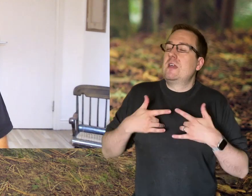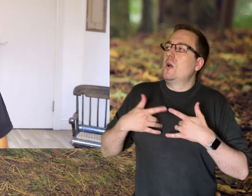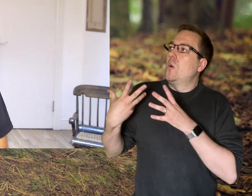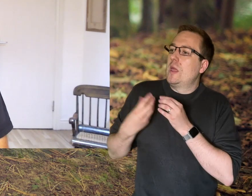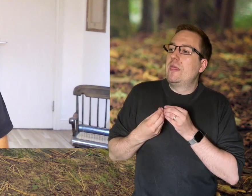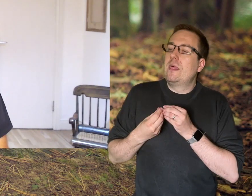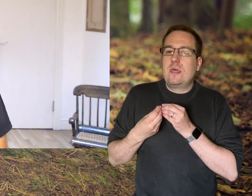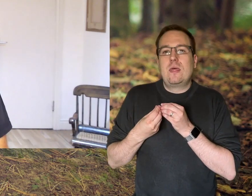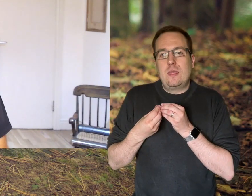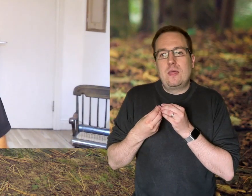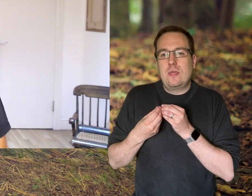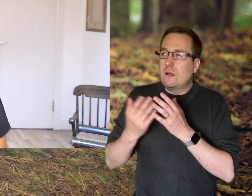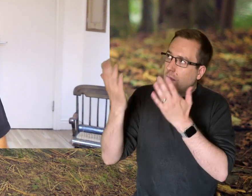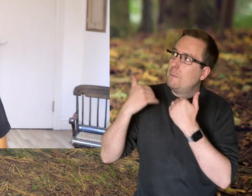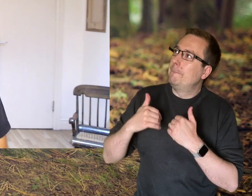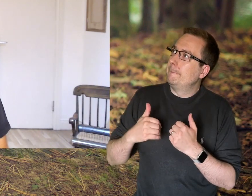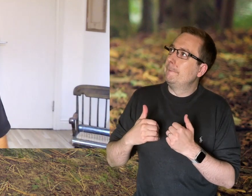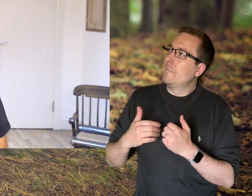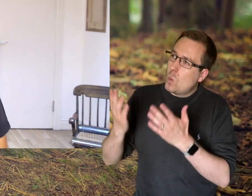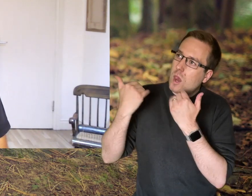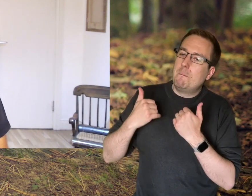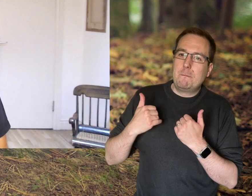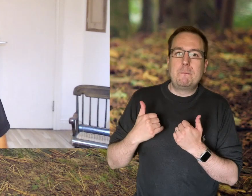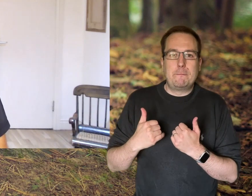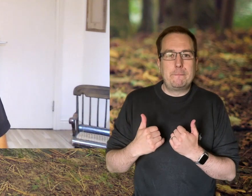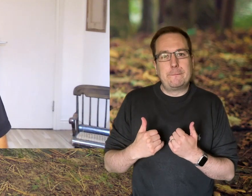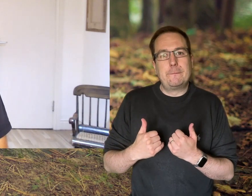presence. Come Holy Spirit, we welcome you.